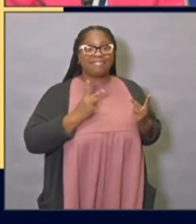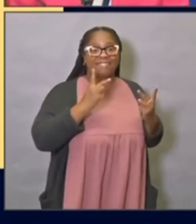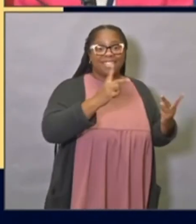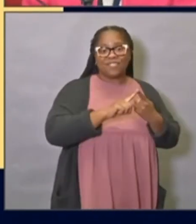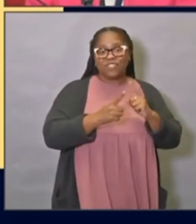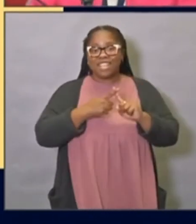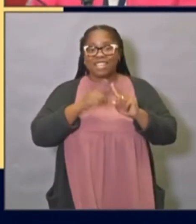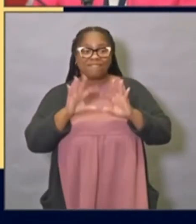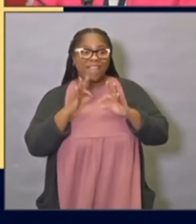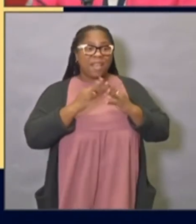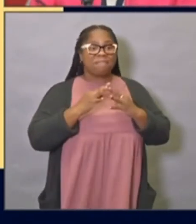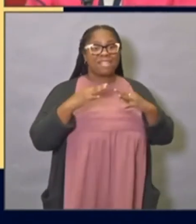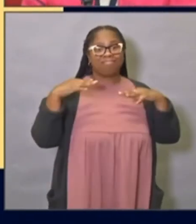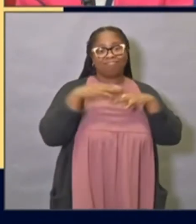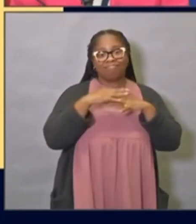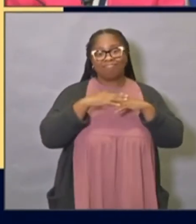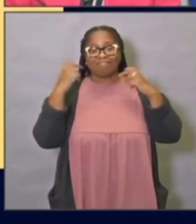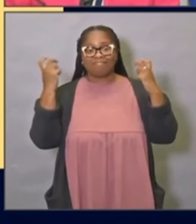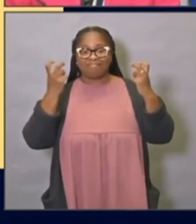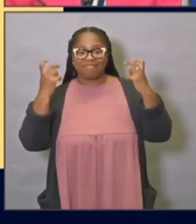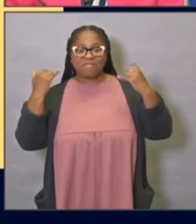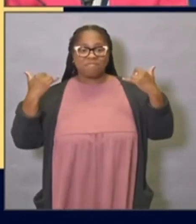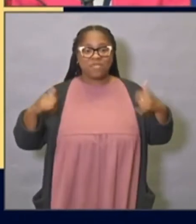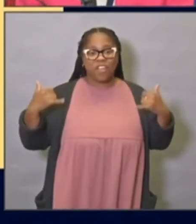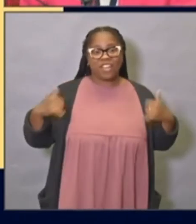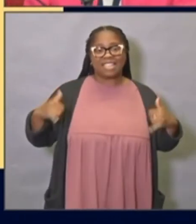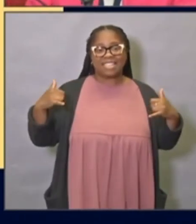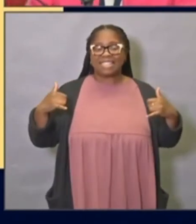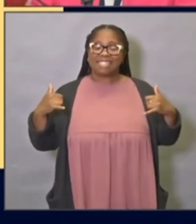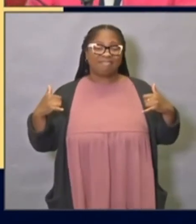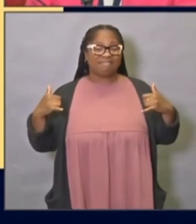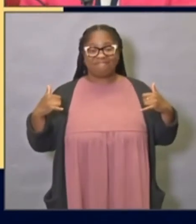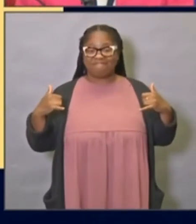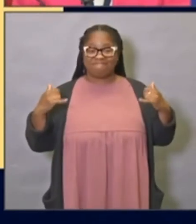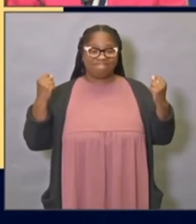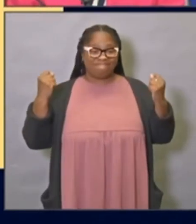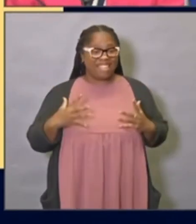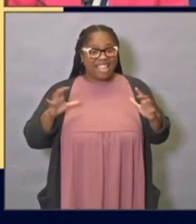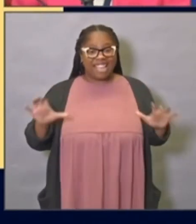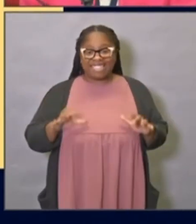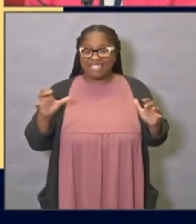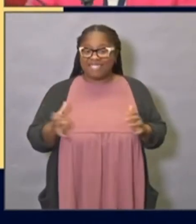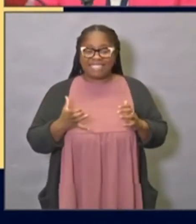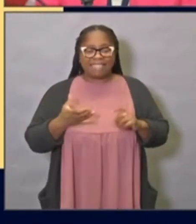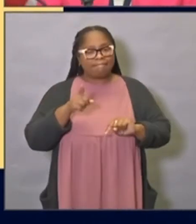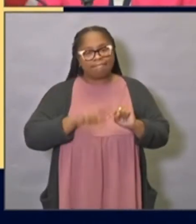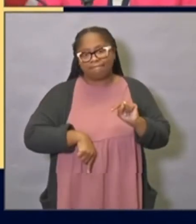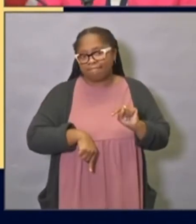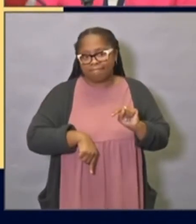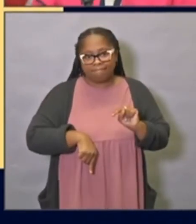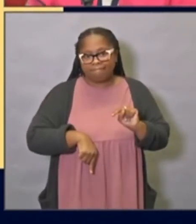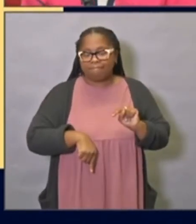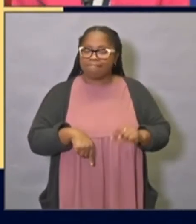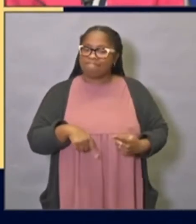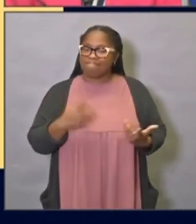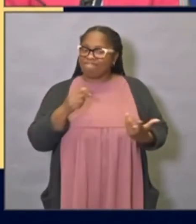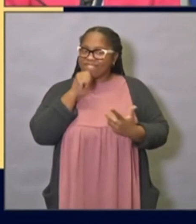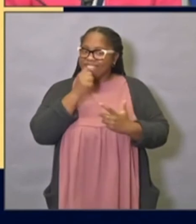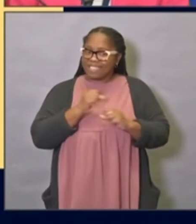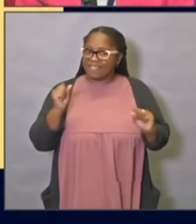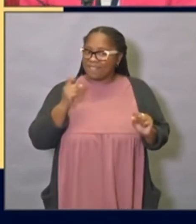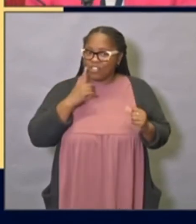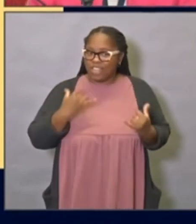family, having parties, and doing so many of the activities we look forward to, because these activities are just not